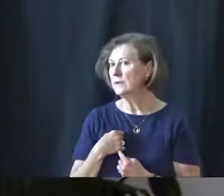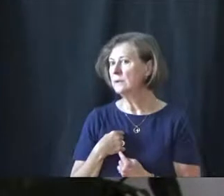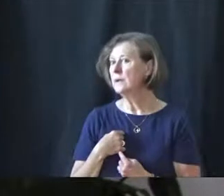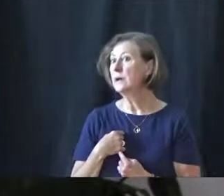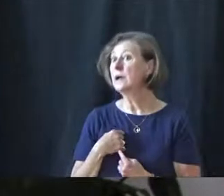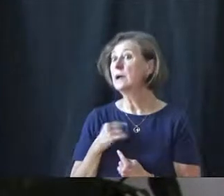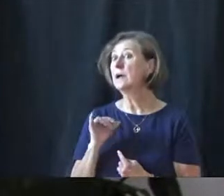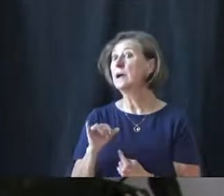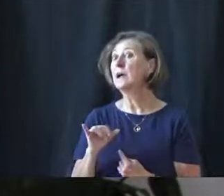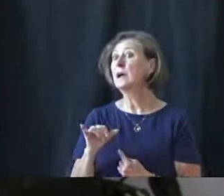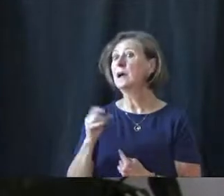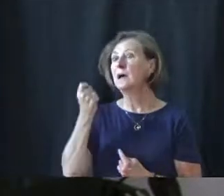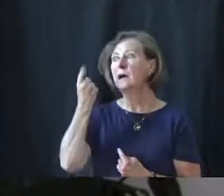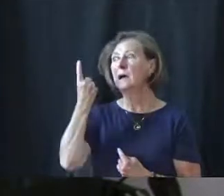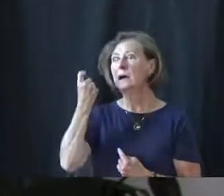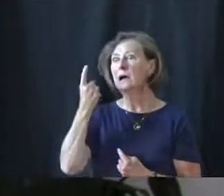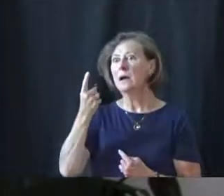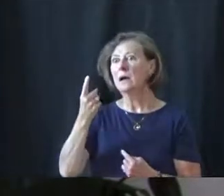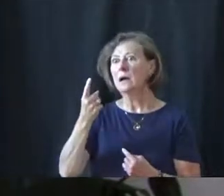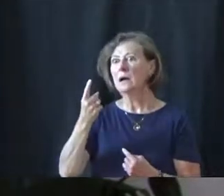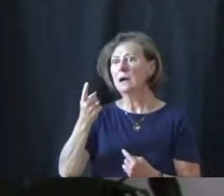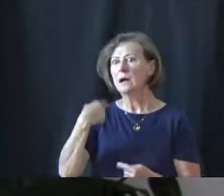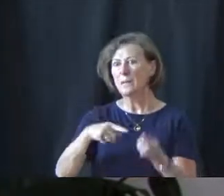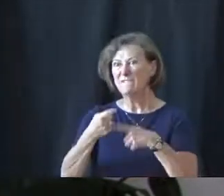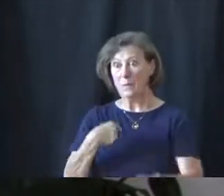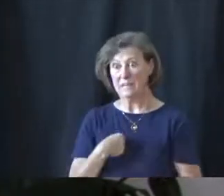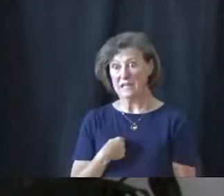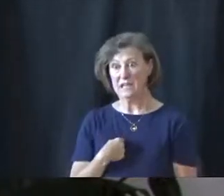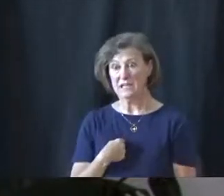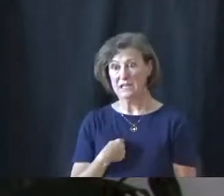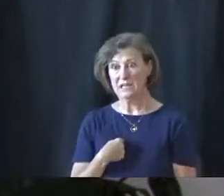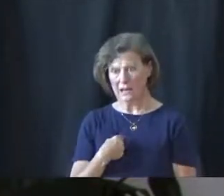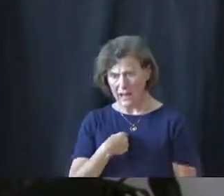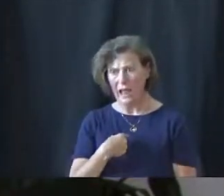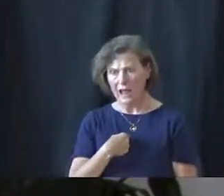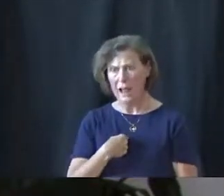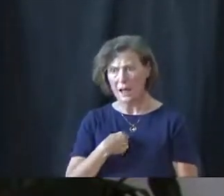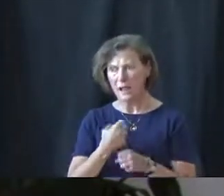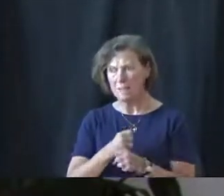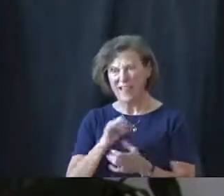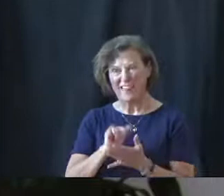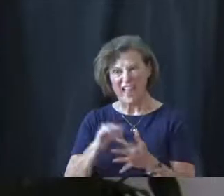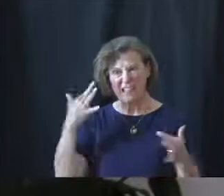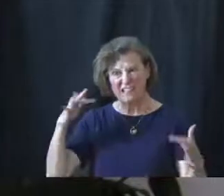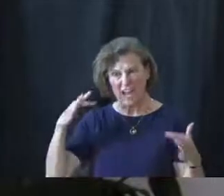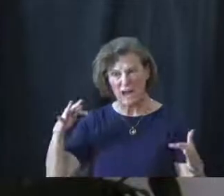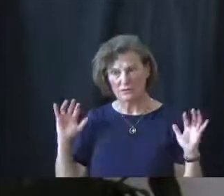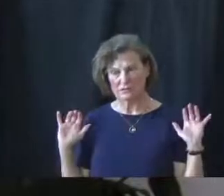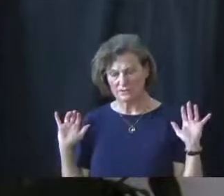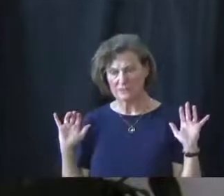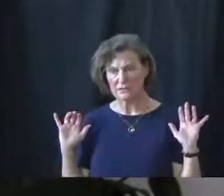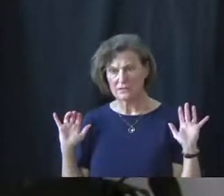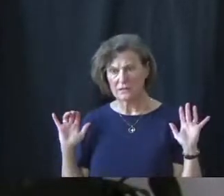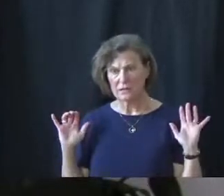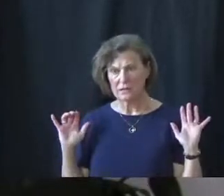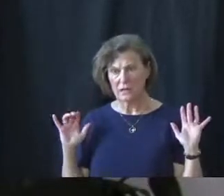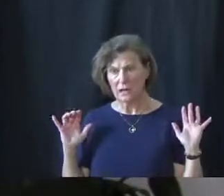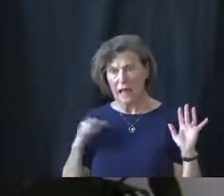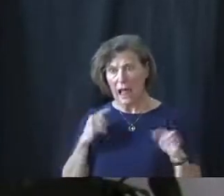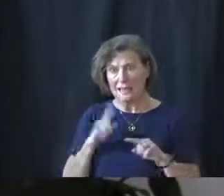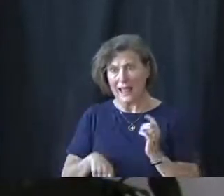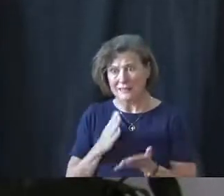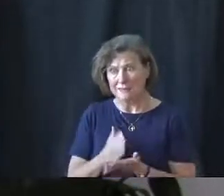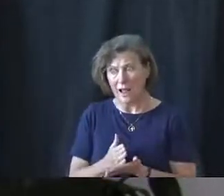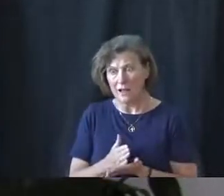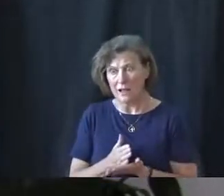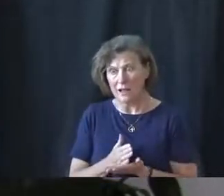And then I realize it's coming from me. I'm making that sound. And I can't stop.